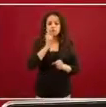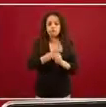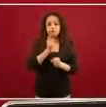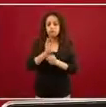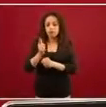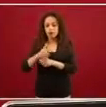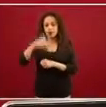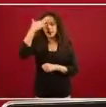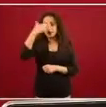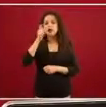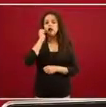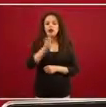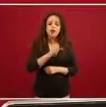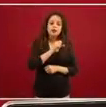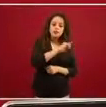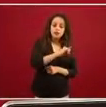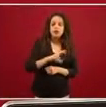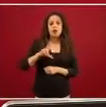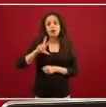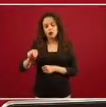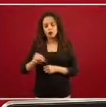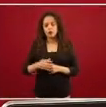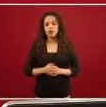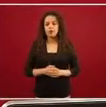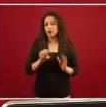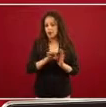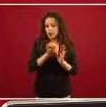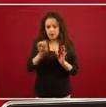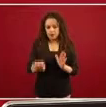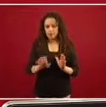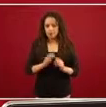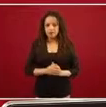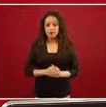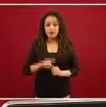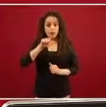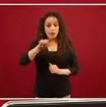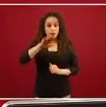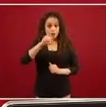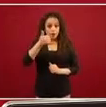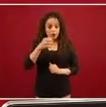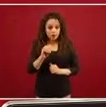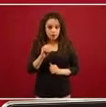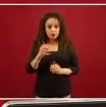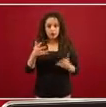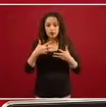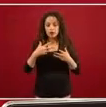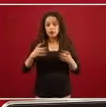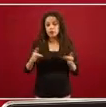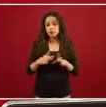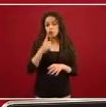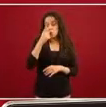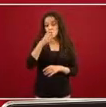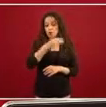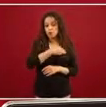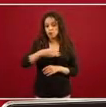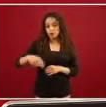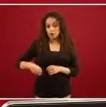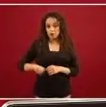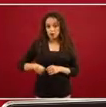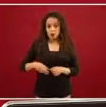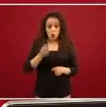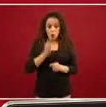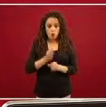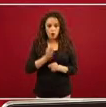we observe in each municipality. For example, if in the period that goes from today to May